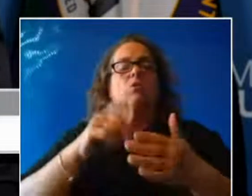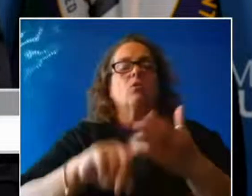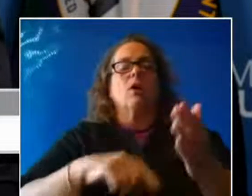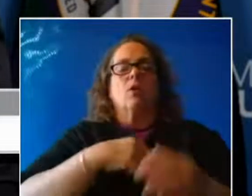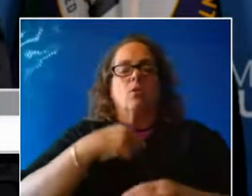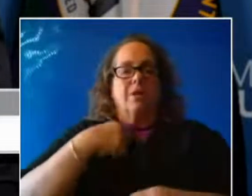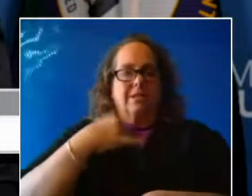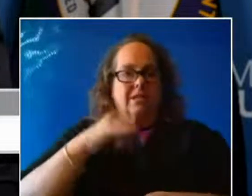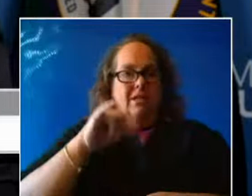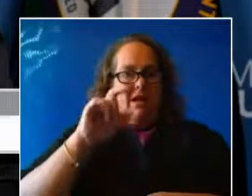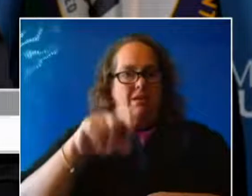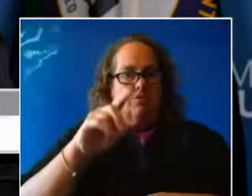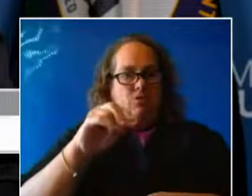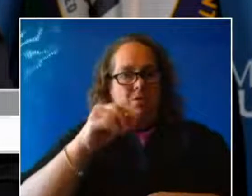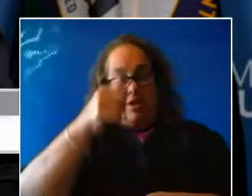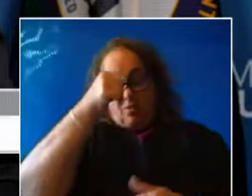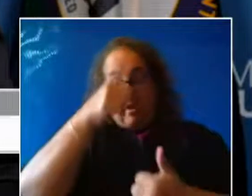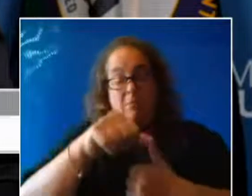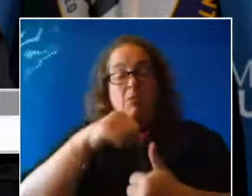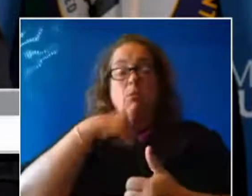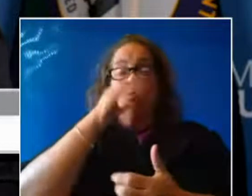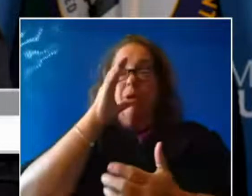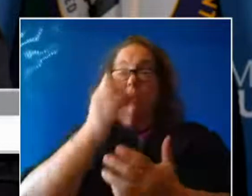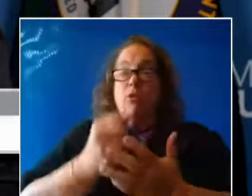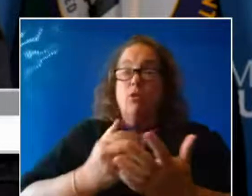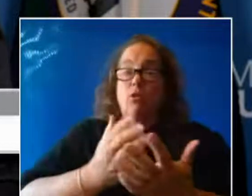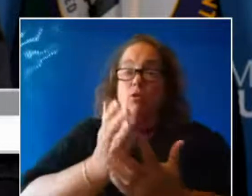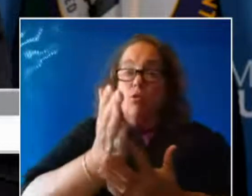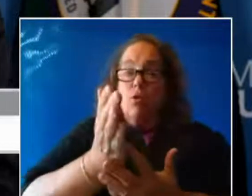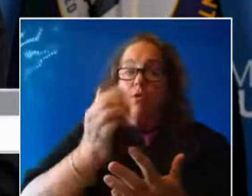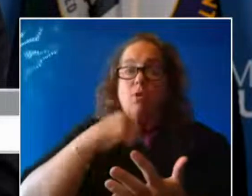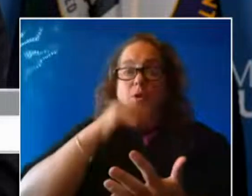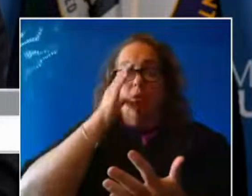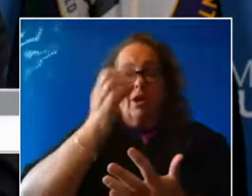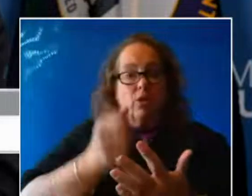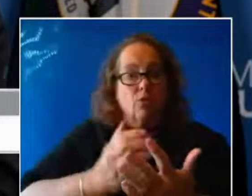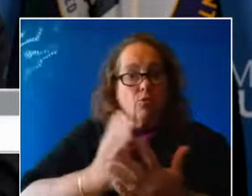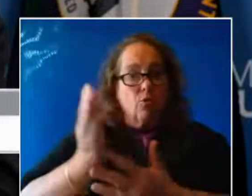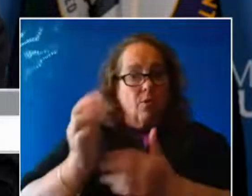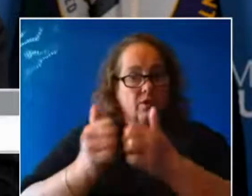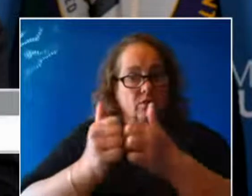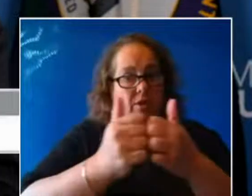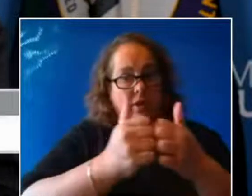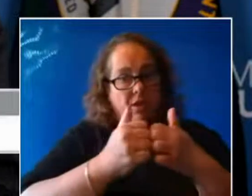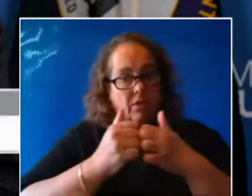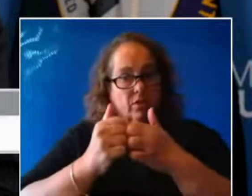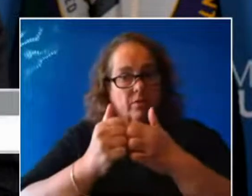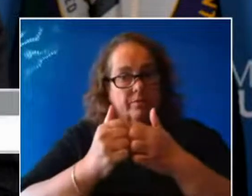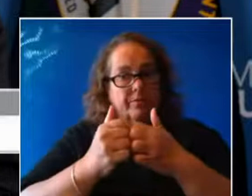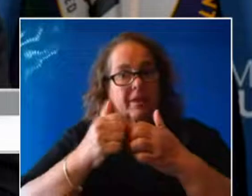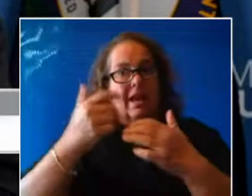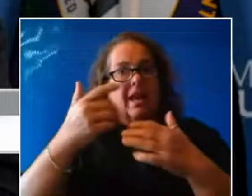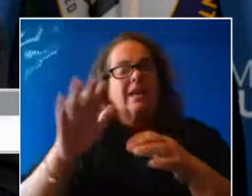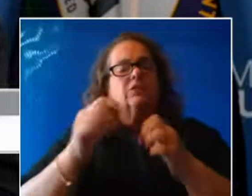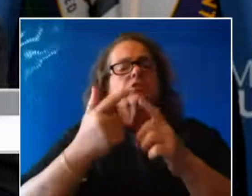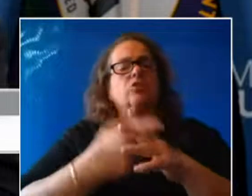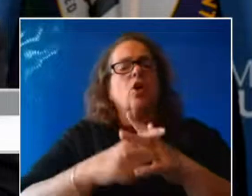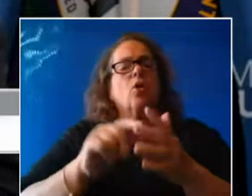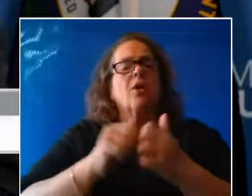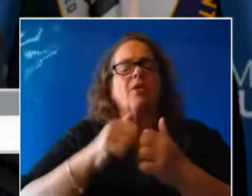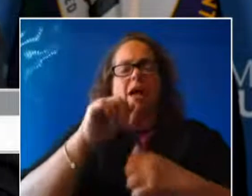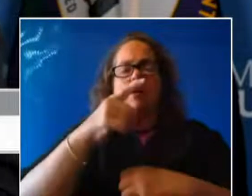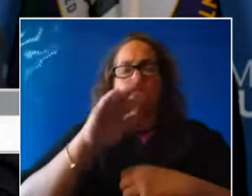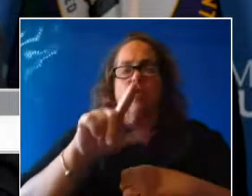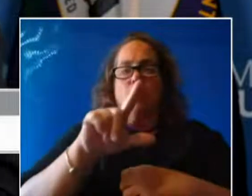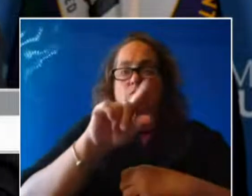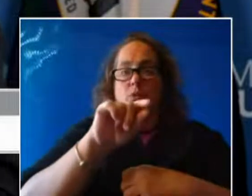this, and we're going to get through this together. Let's start with the fact that April 2021 has been deemed National Minority Health Month